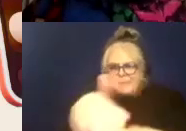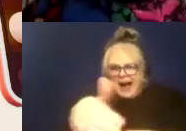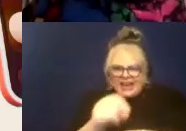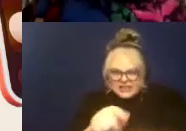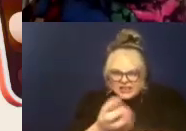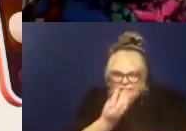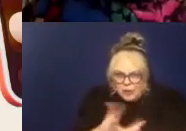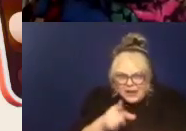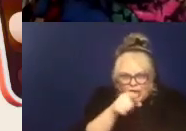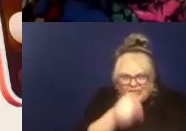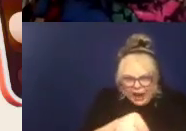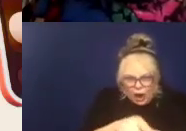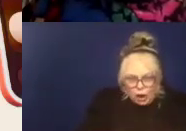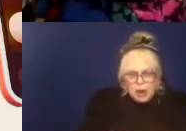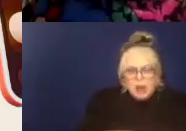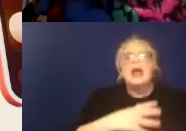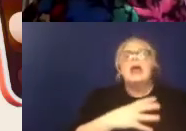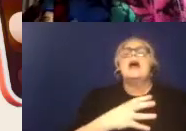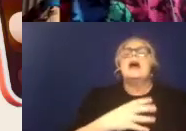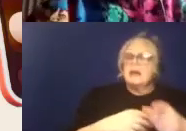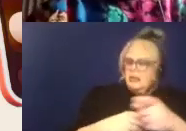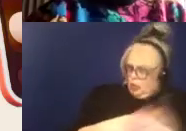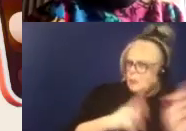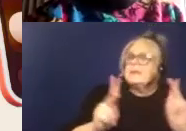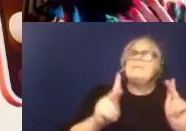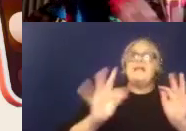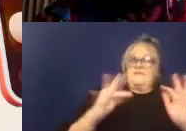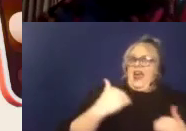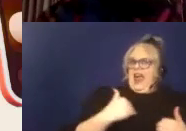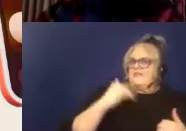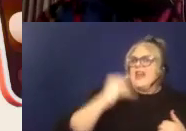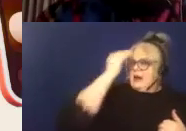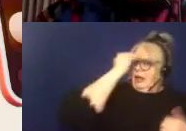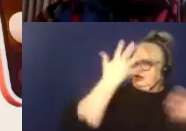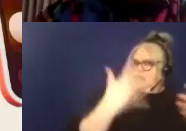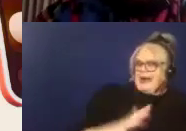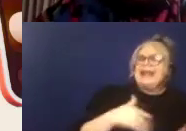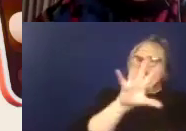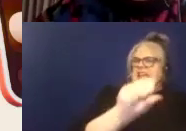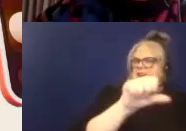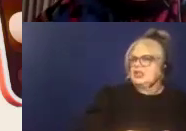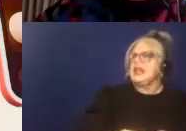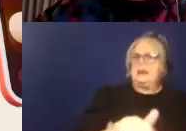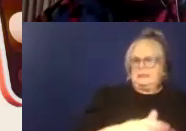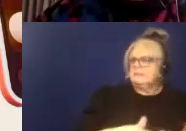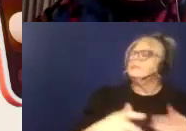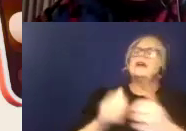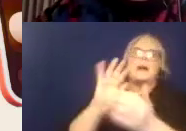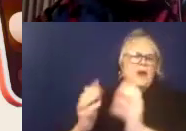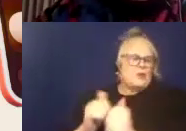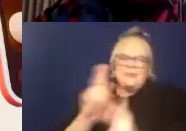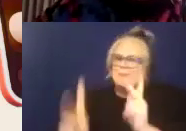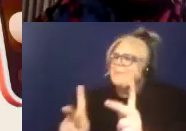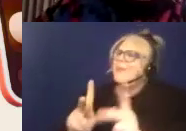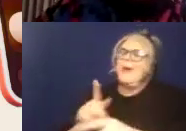quicker than youth that don't have media literacy skills. And media literacy skills also support youth in creating